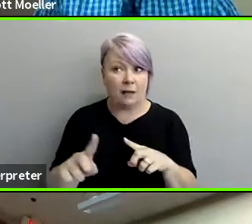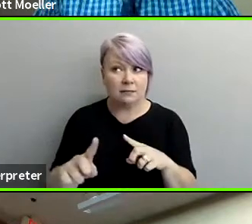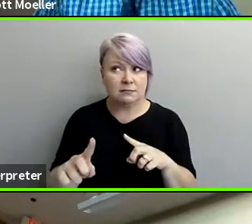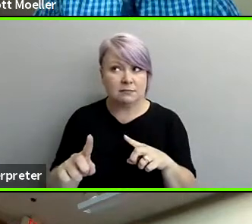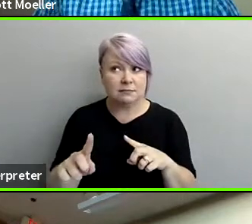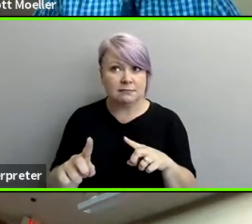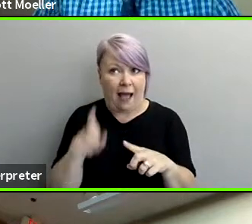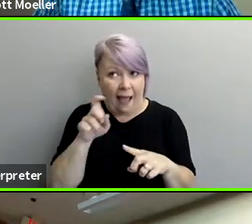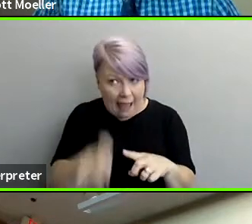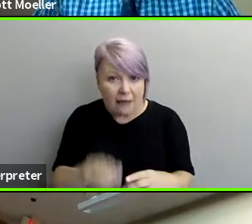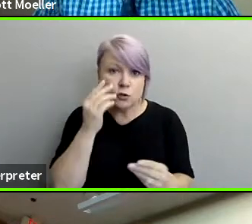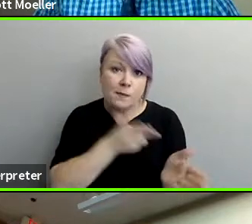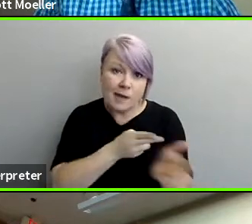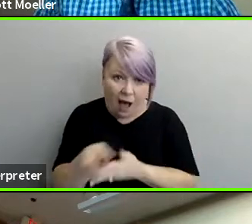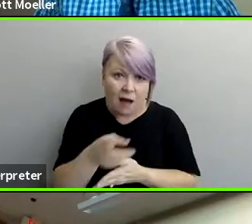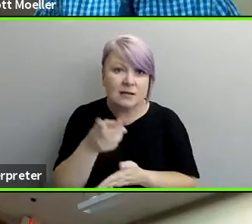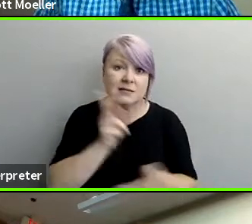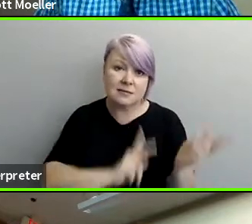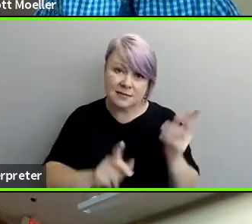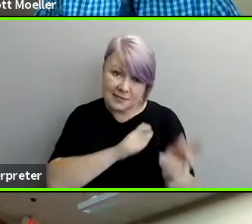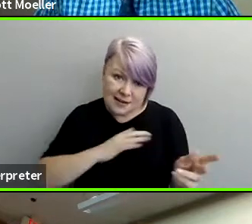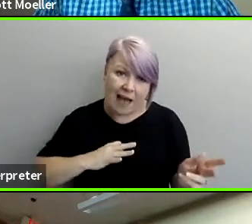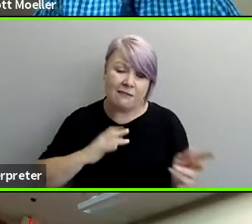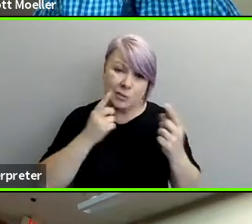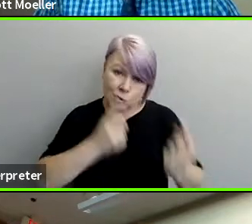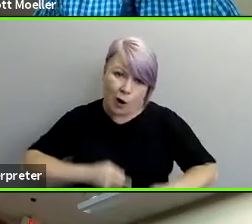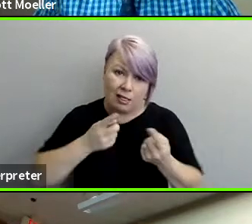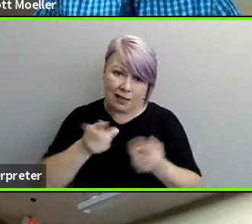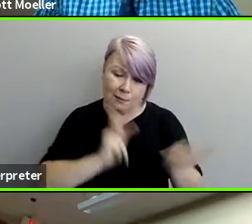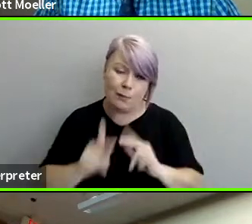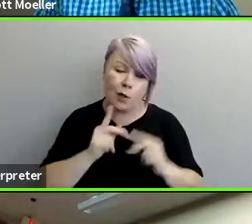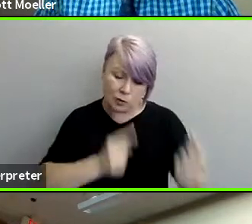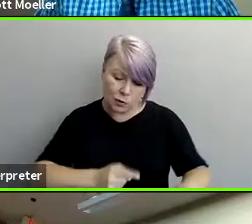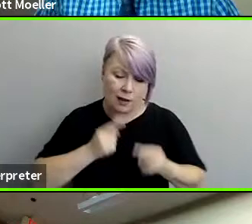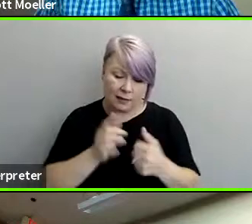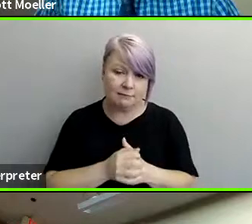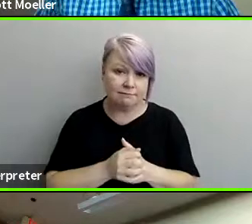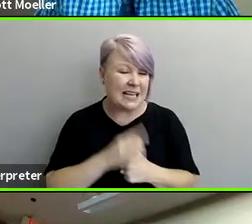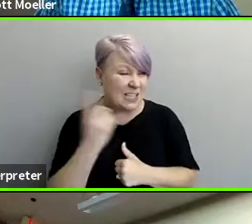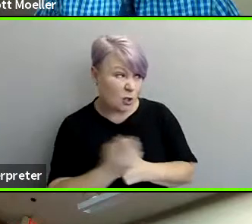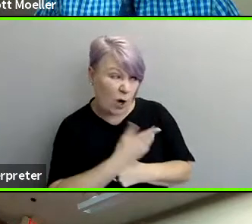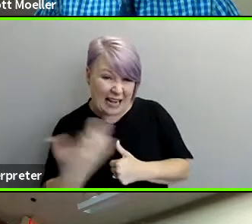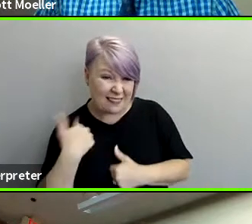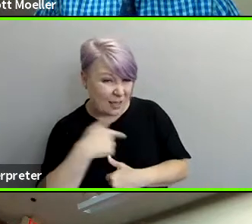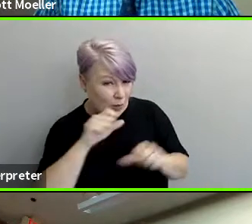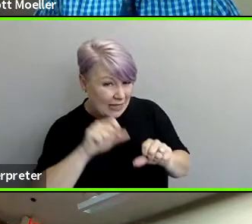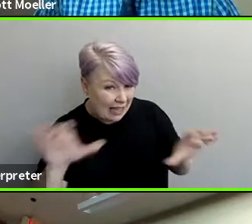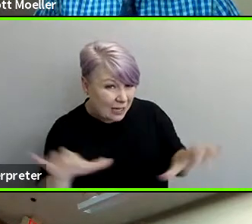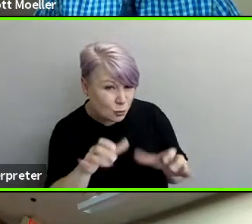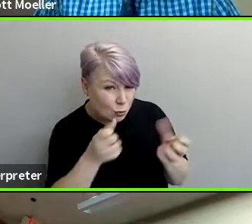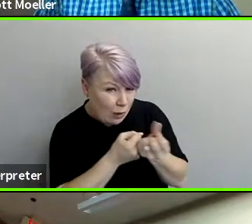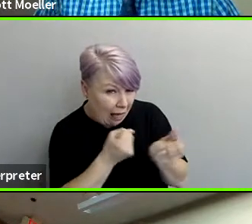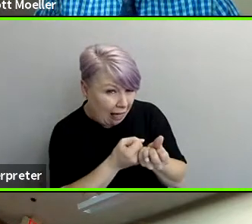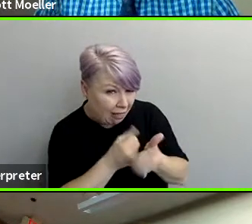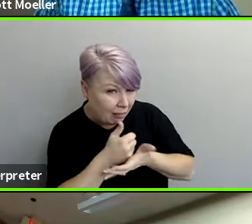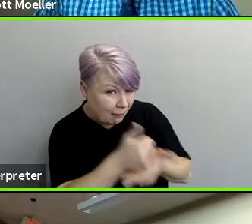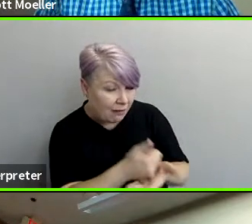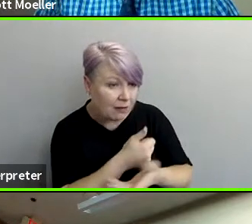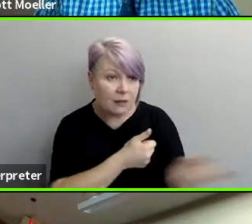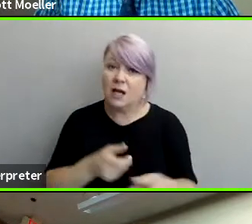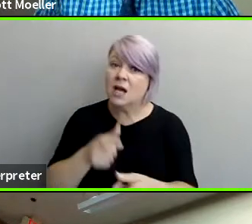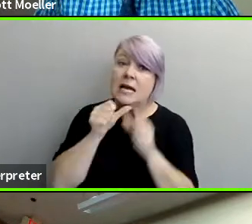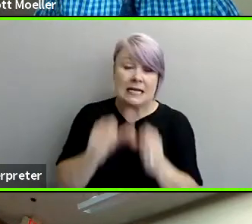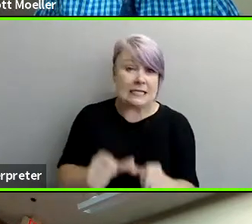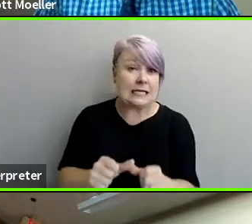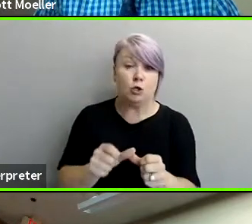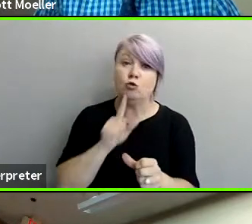struggling. Is there anything we can do to help them? Continue to focus on recruitment and